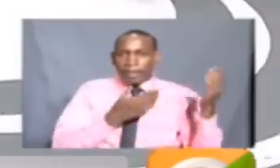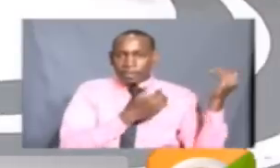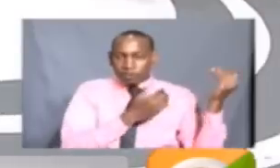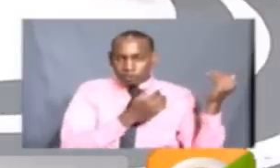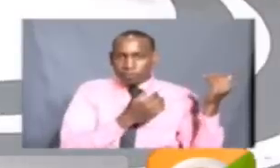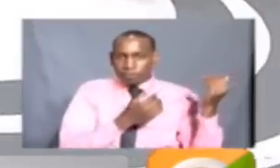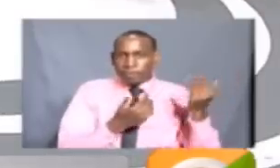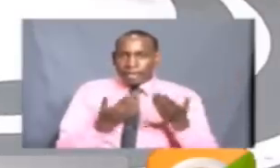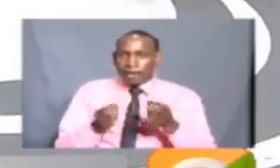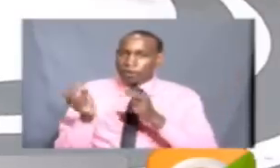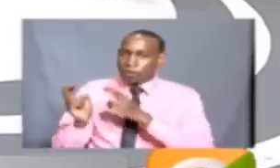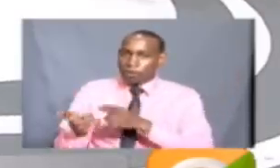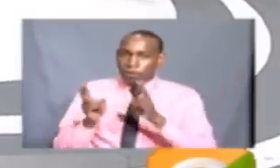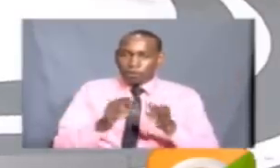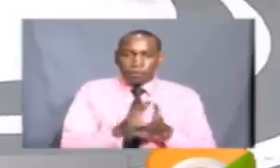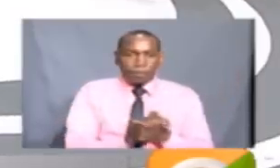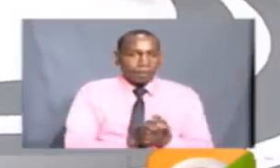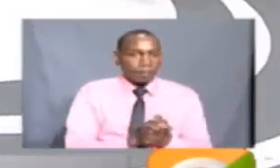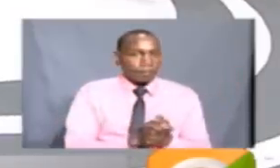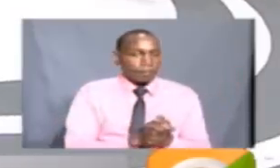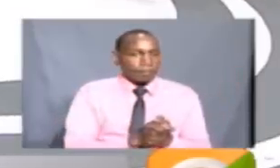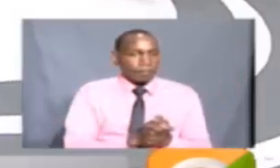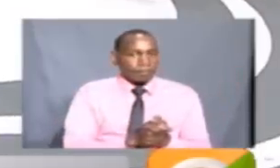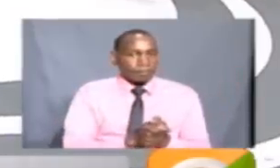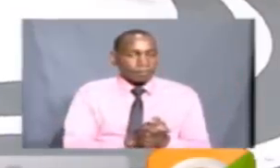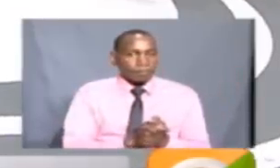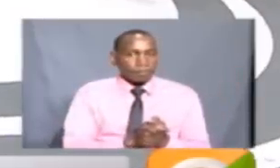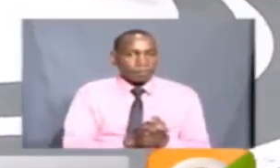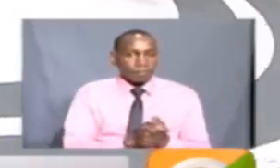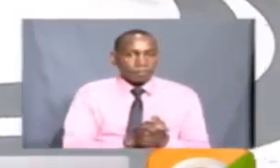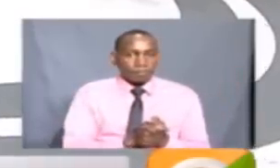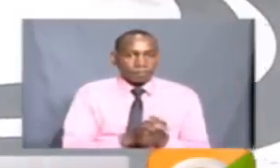okay. I will wear the shoes. Give us the Absolutely. Shoes.